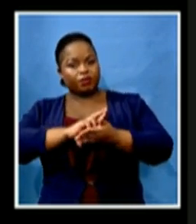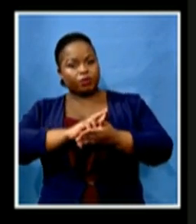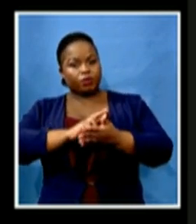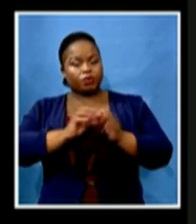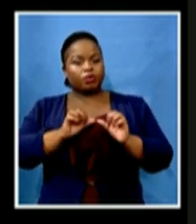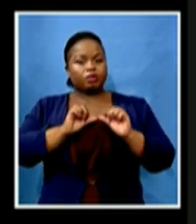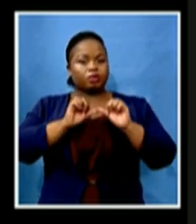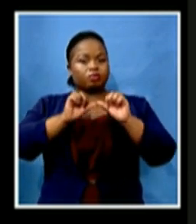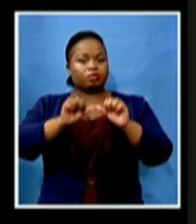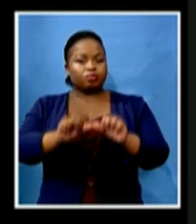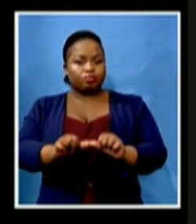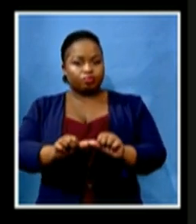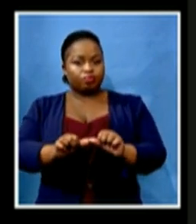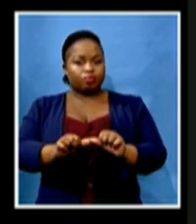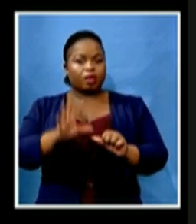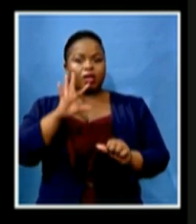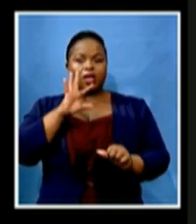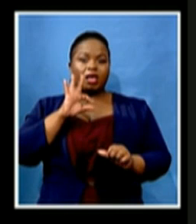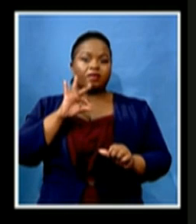response?